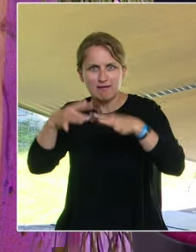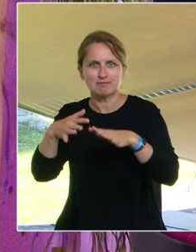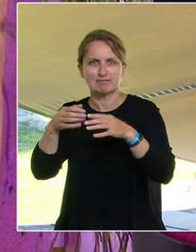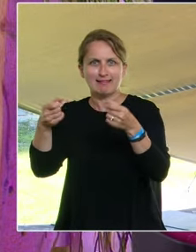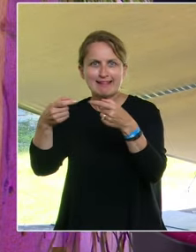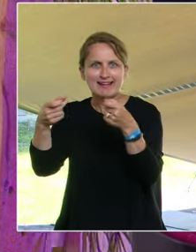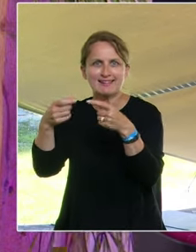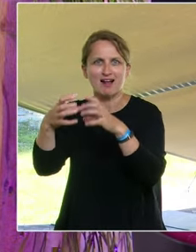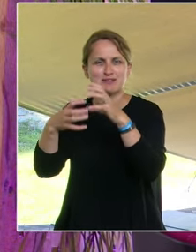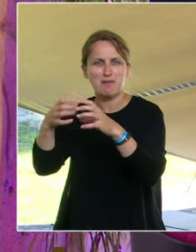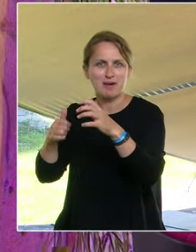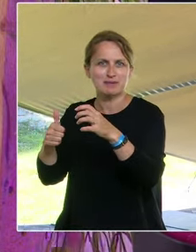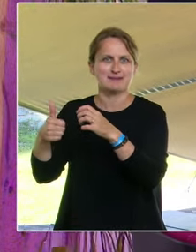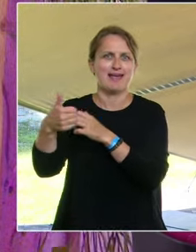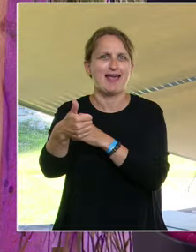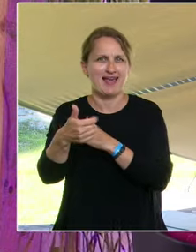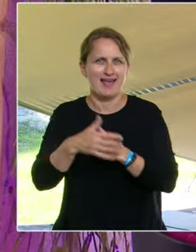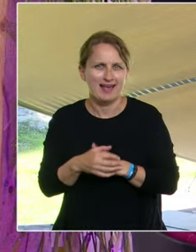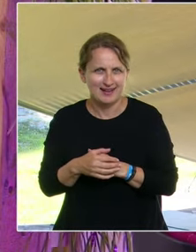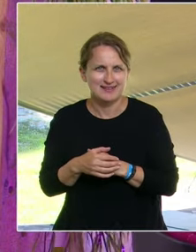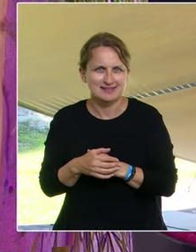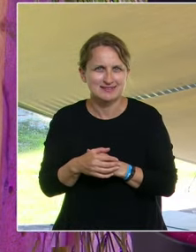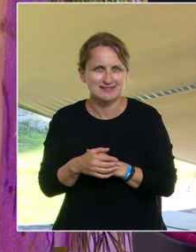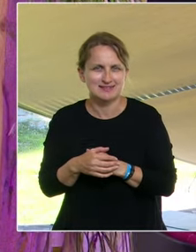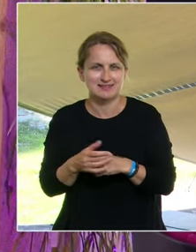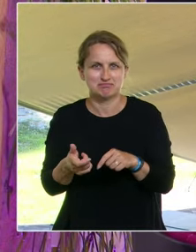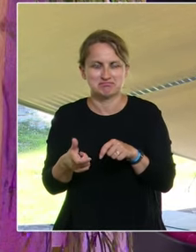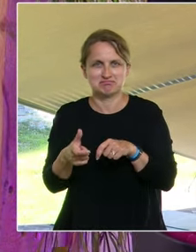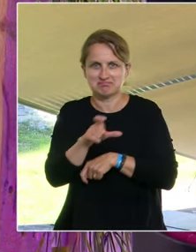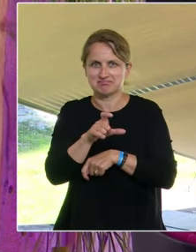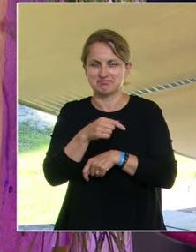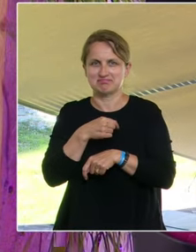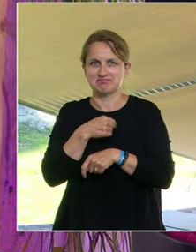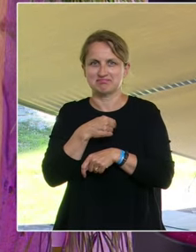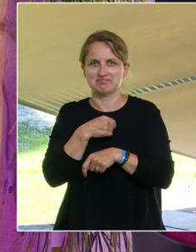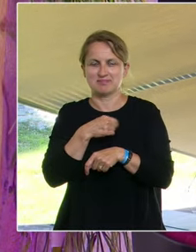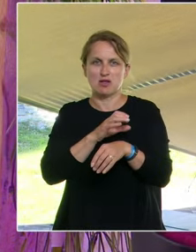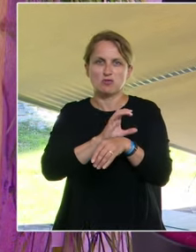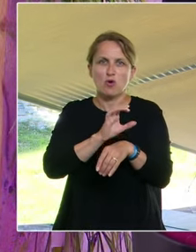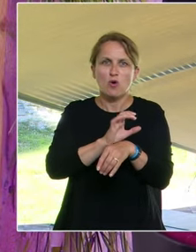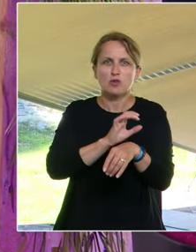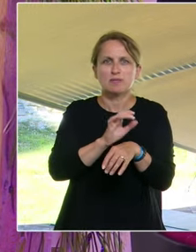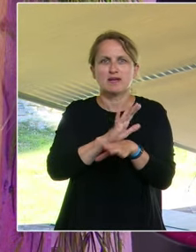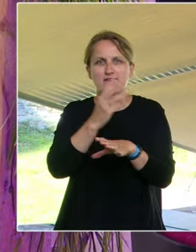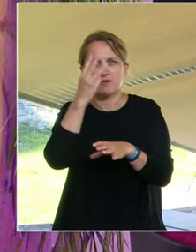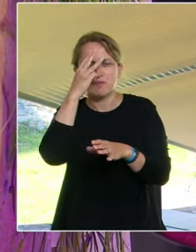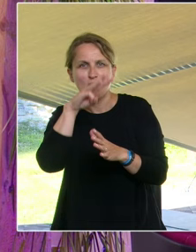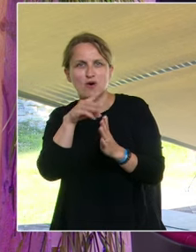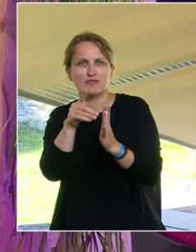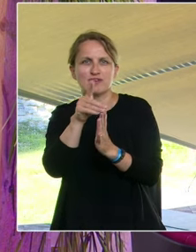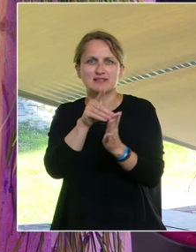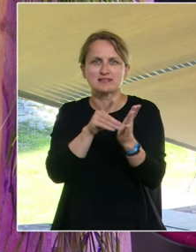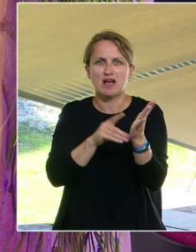at all in the production side, in the art side, in whatever side you look at it, and huge